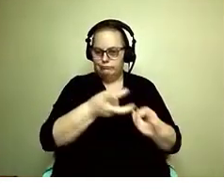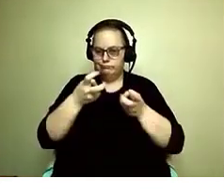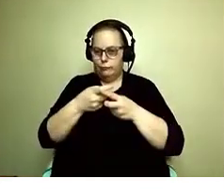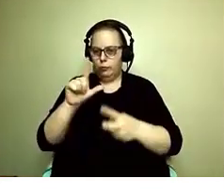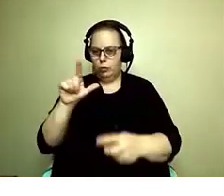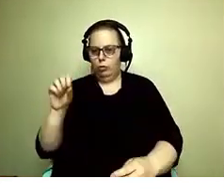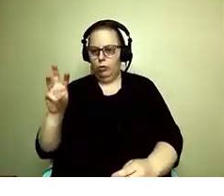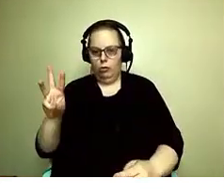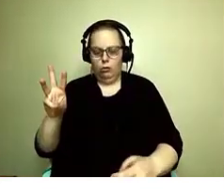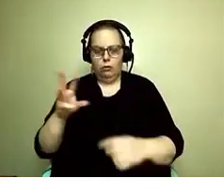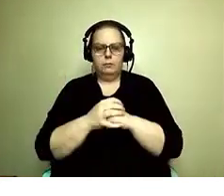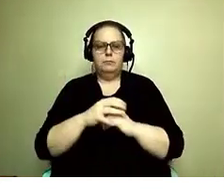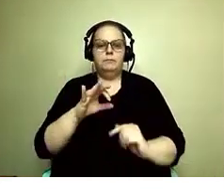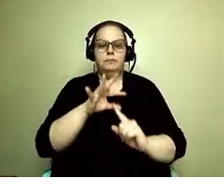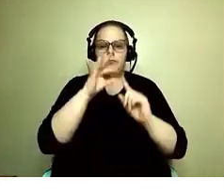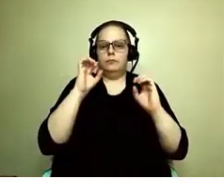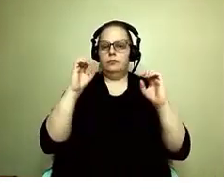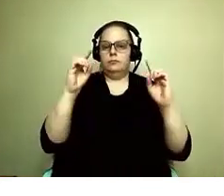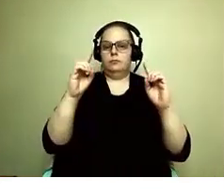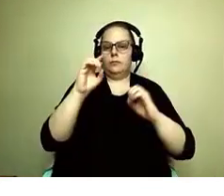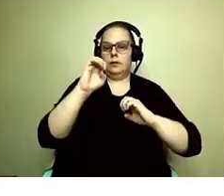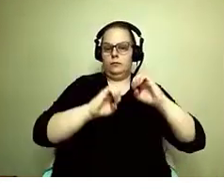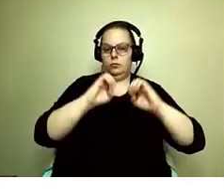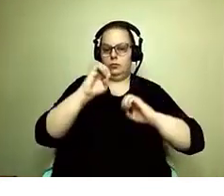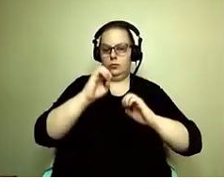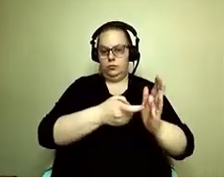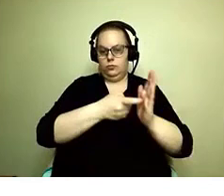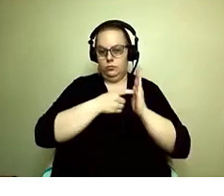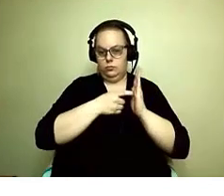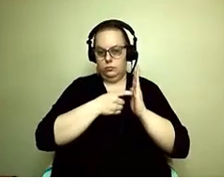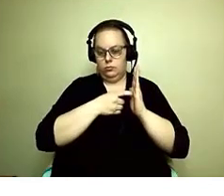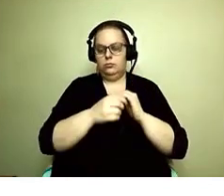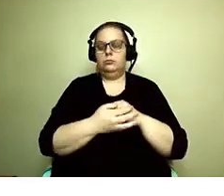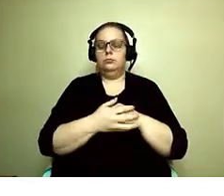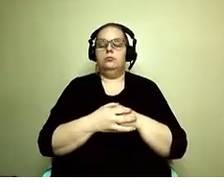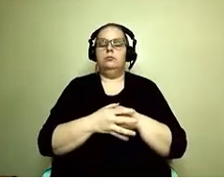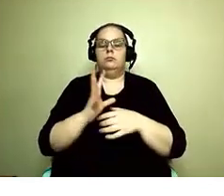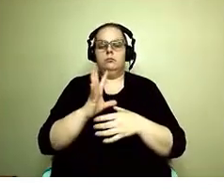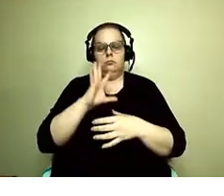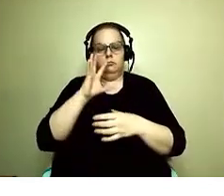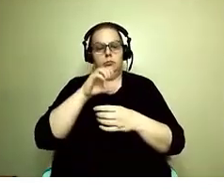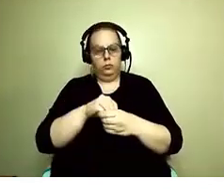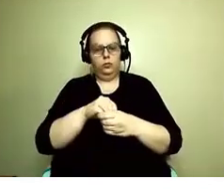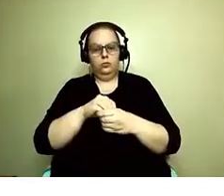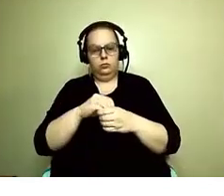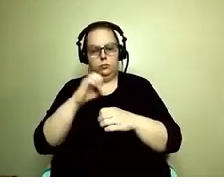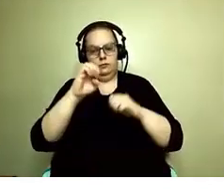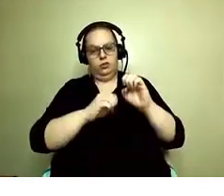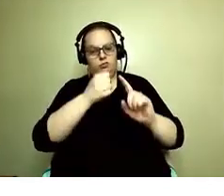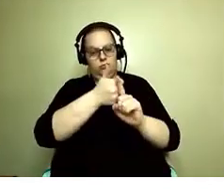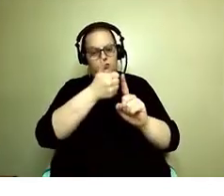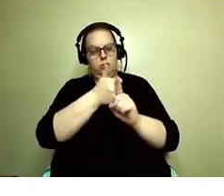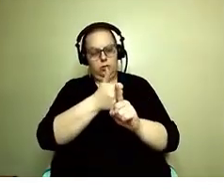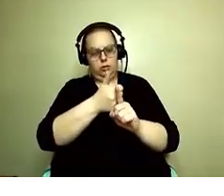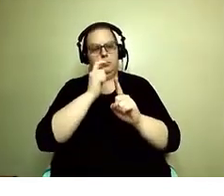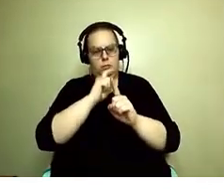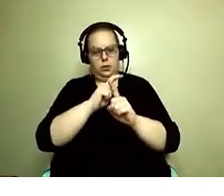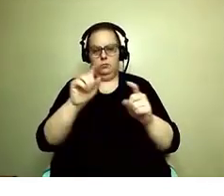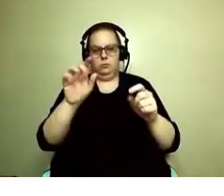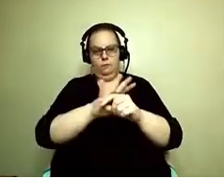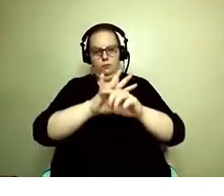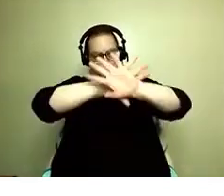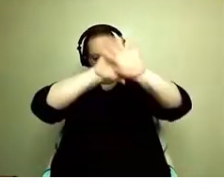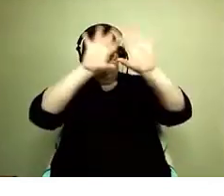So special education evaluation requirements, including the requirement that the evaluation must be sufficiently comprehensive